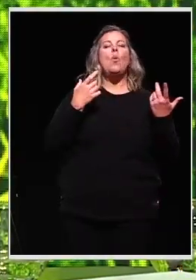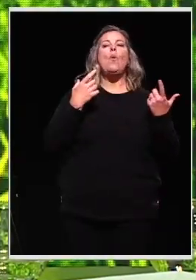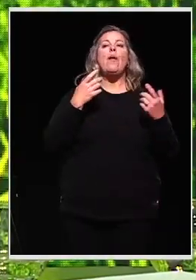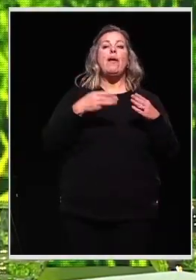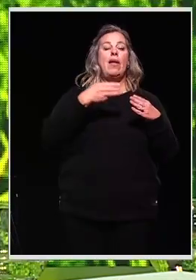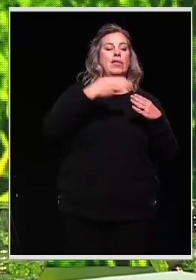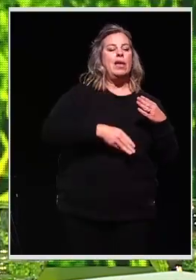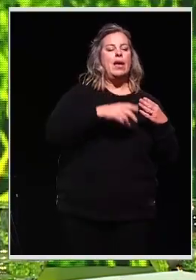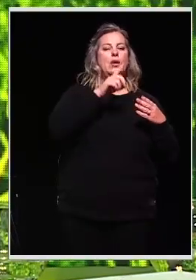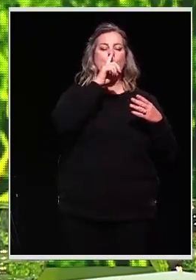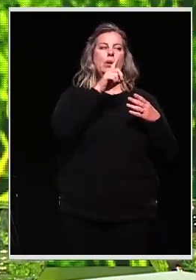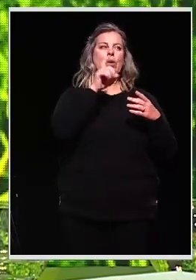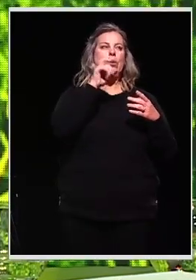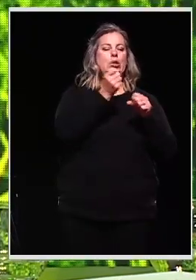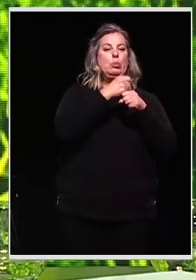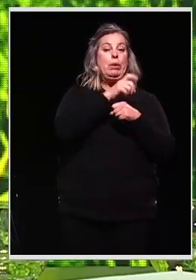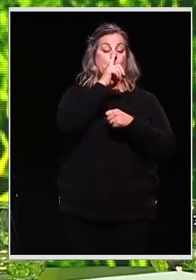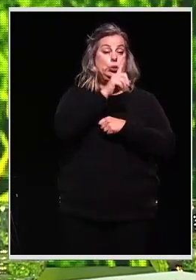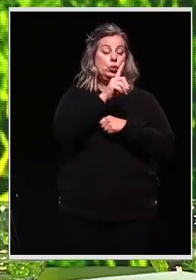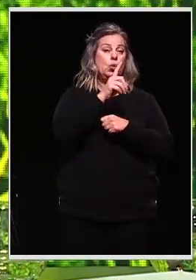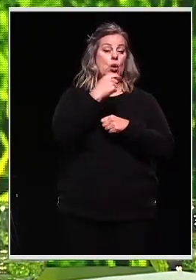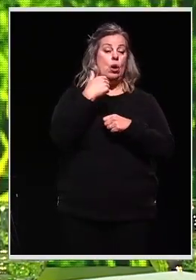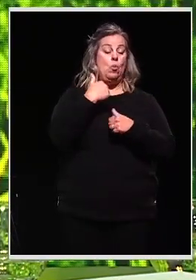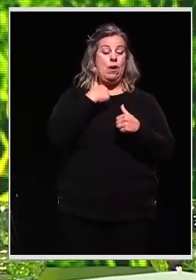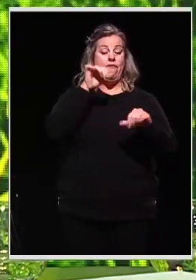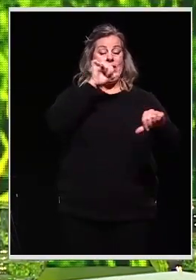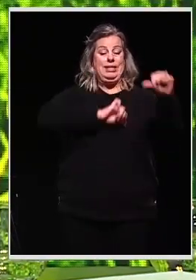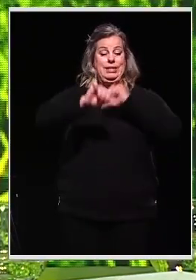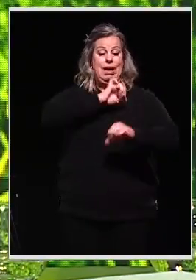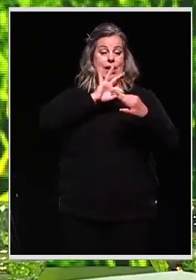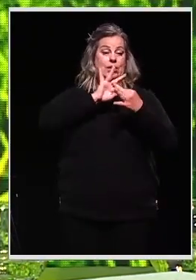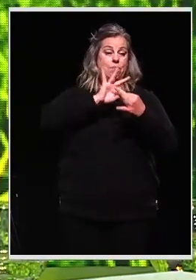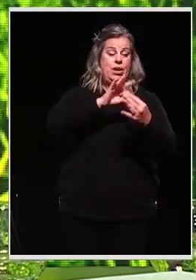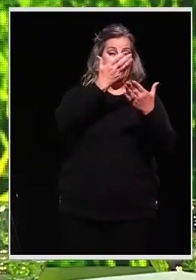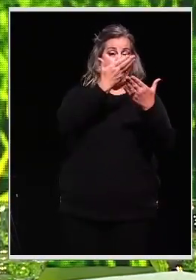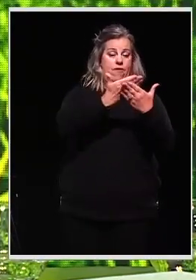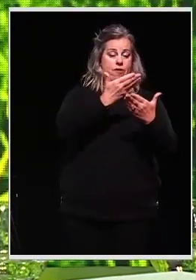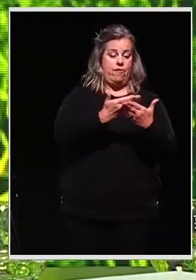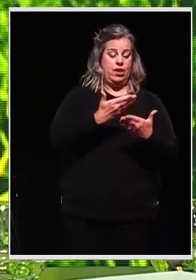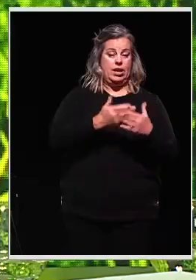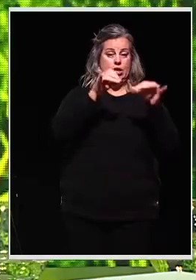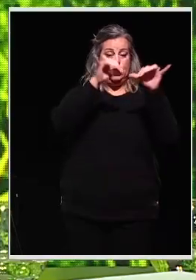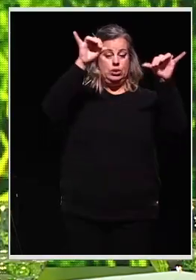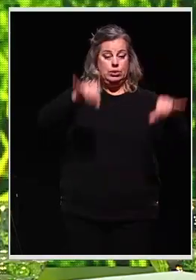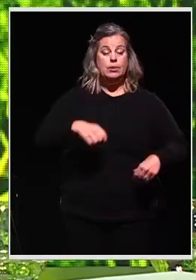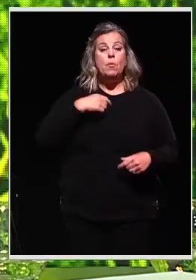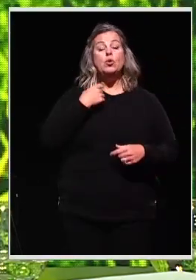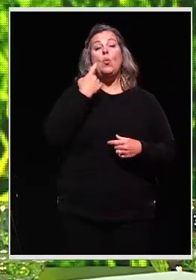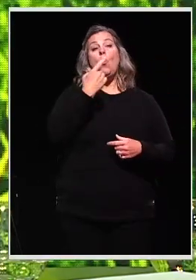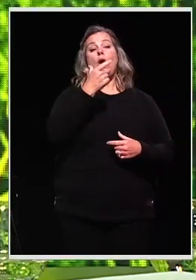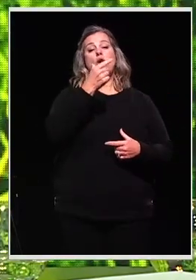of Darwinian, but we got to make sure that we have science-based verification systems. So one grant we got in partnership with